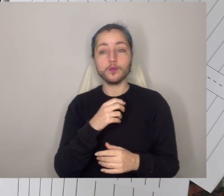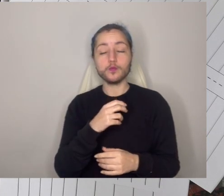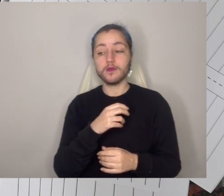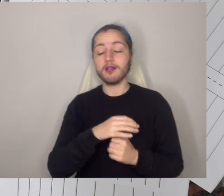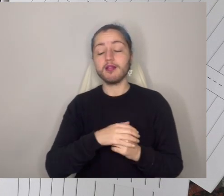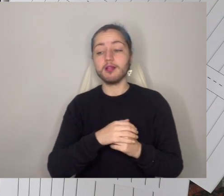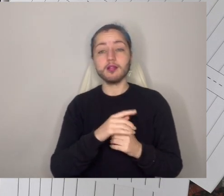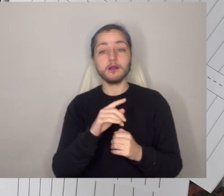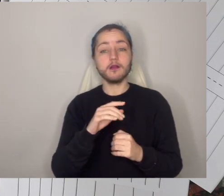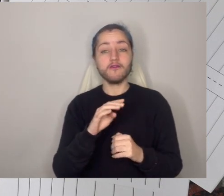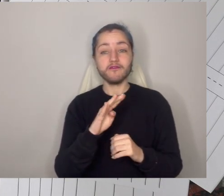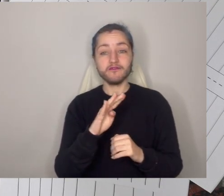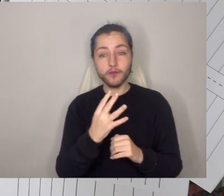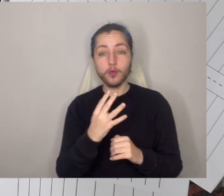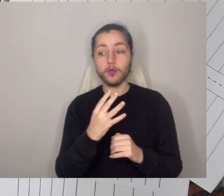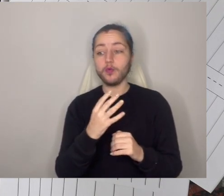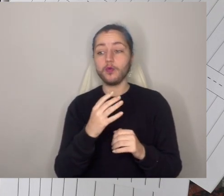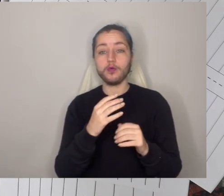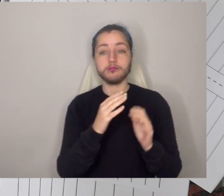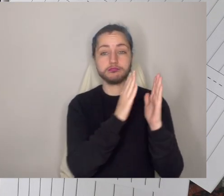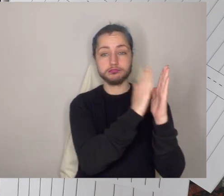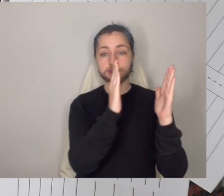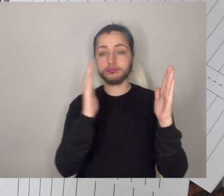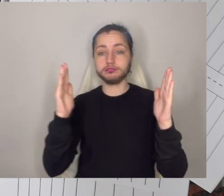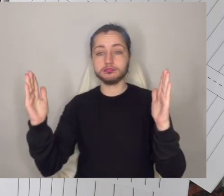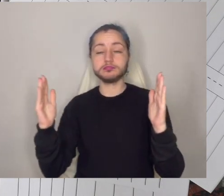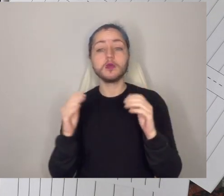and then just draw across,